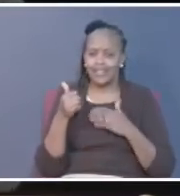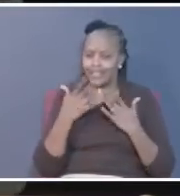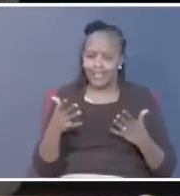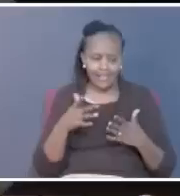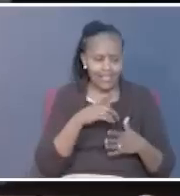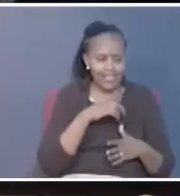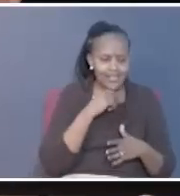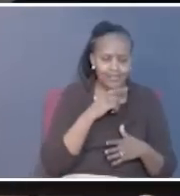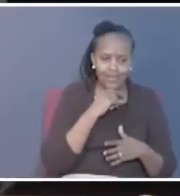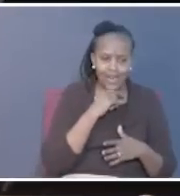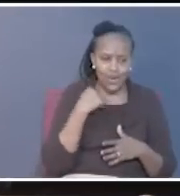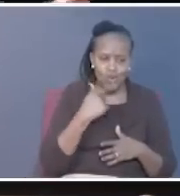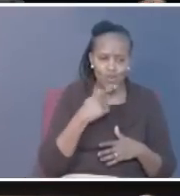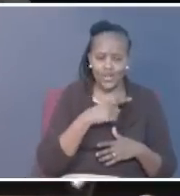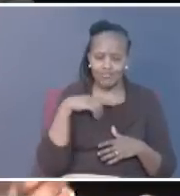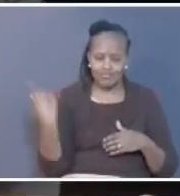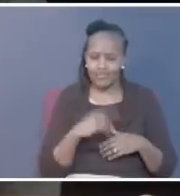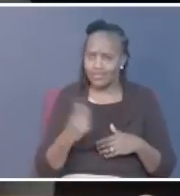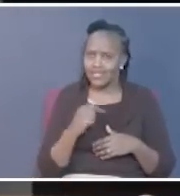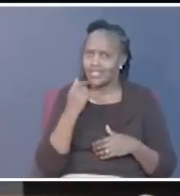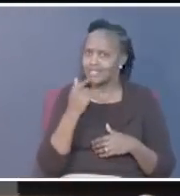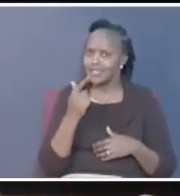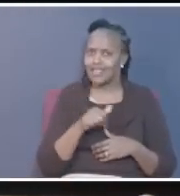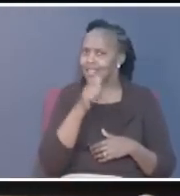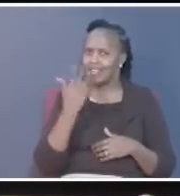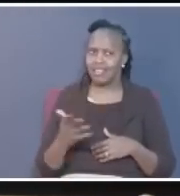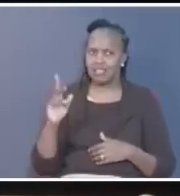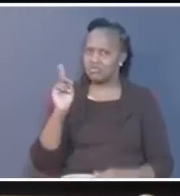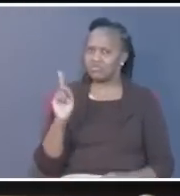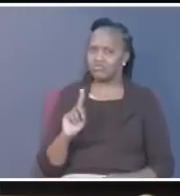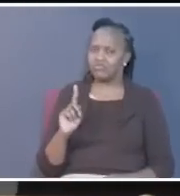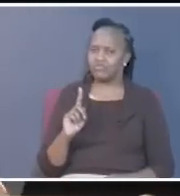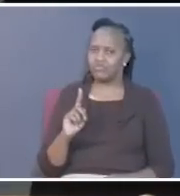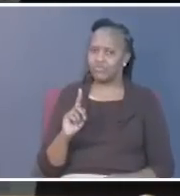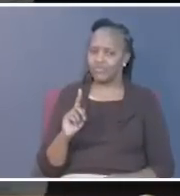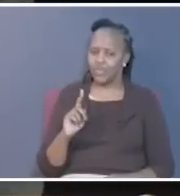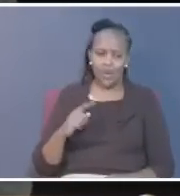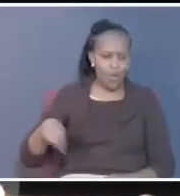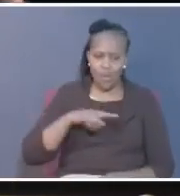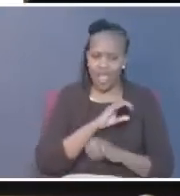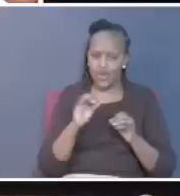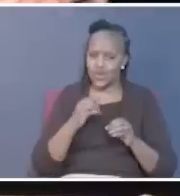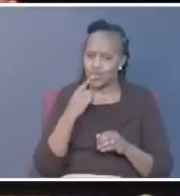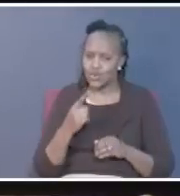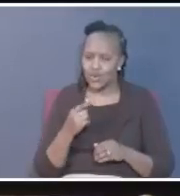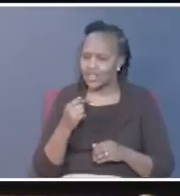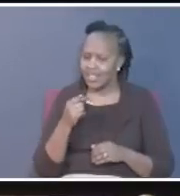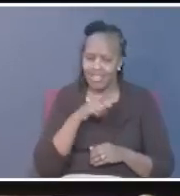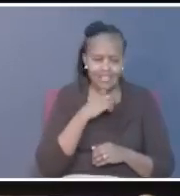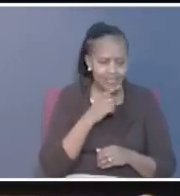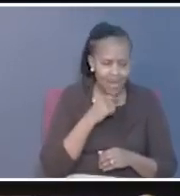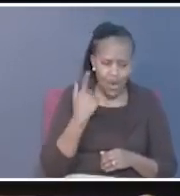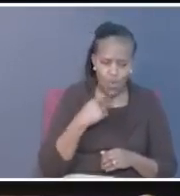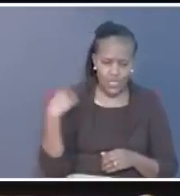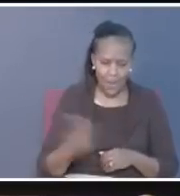beaten spoke or said to the Samaritan. We're not told that this man said, "Oh, thank you very